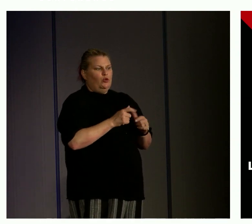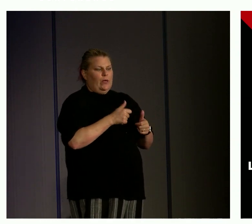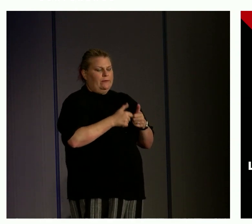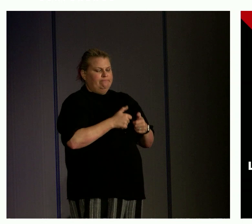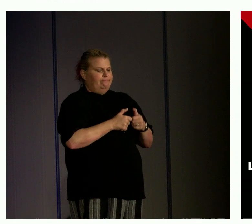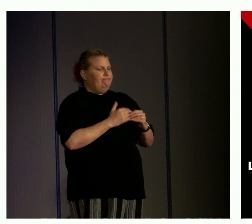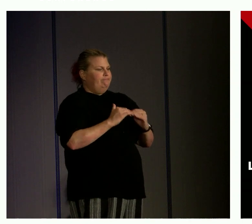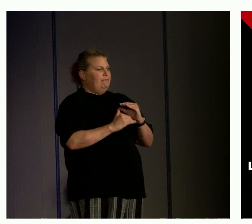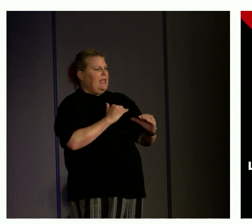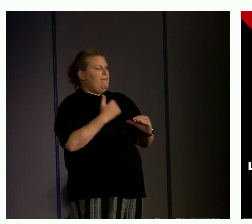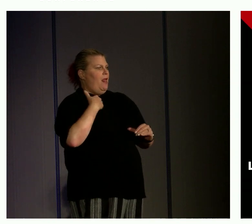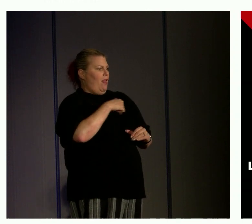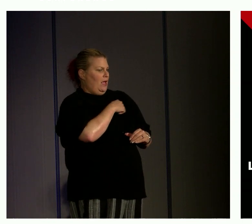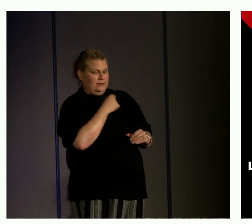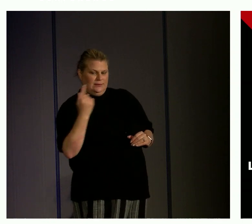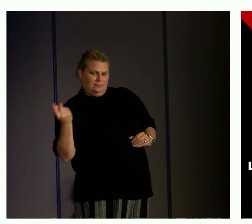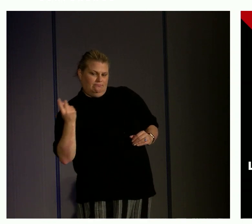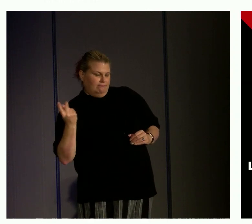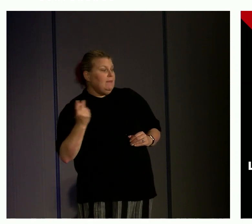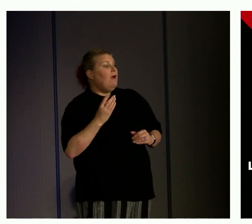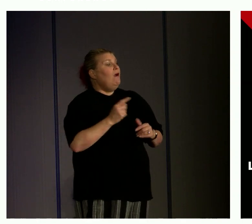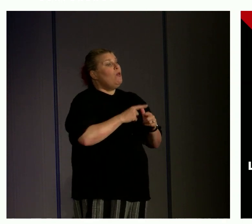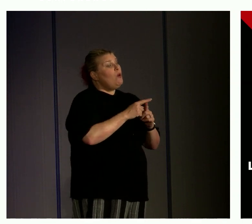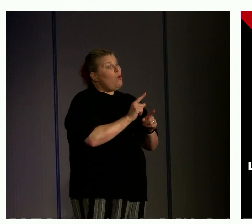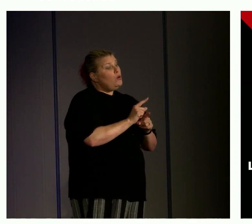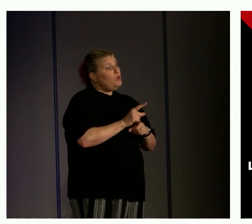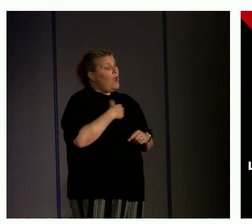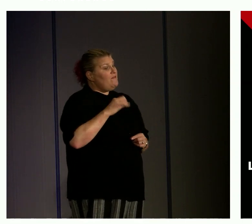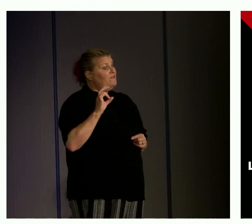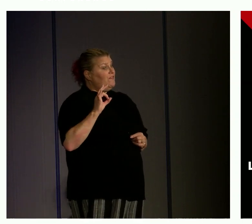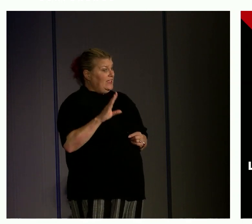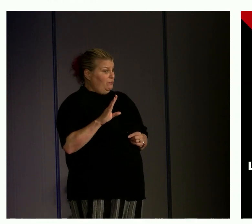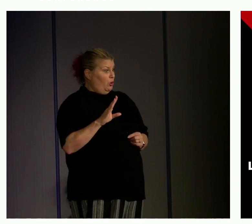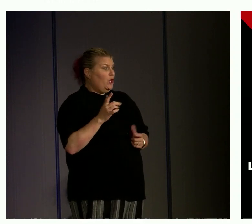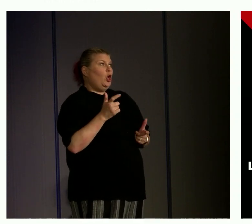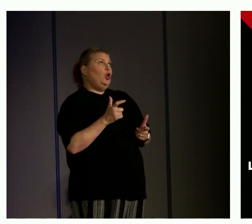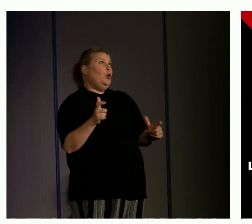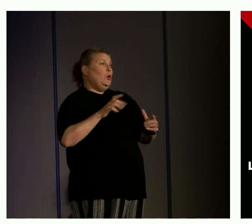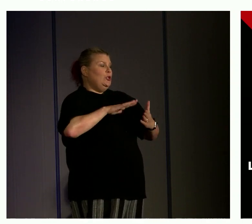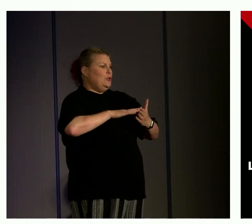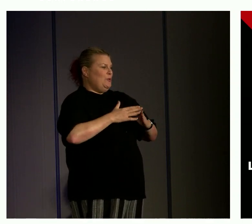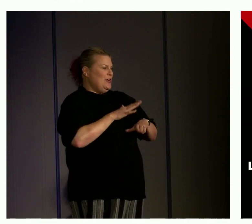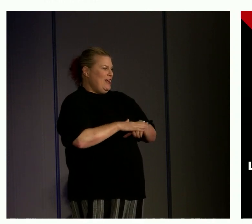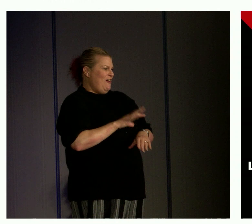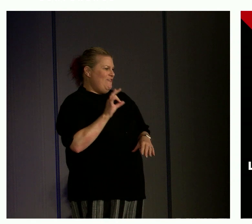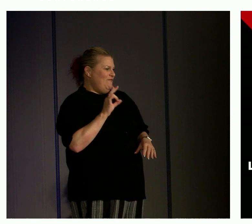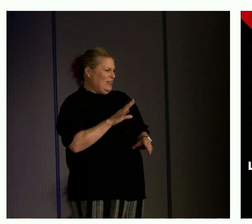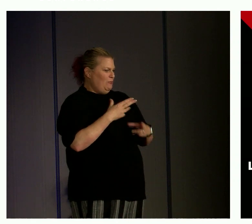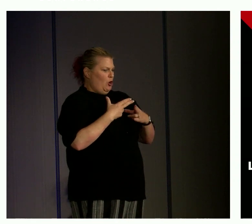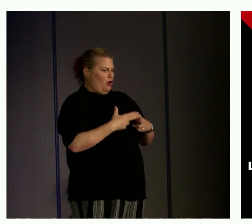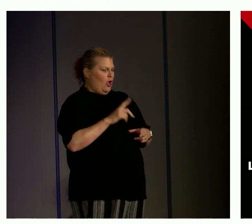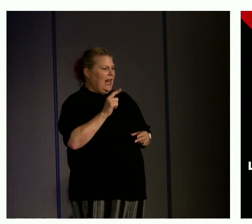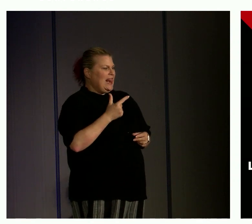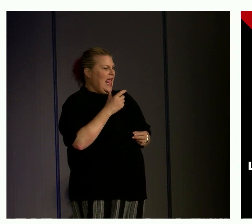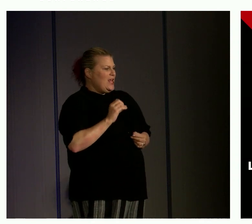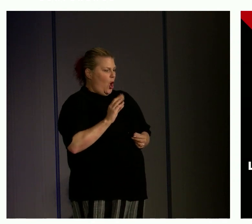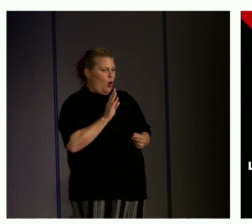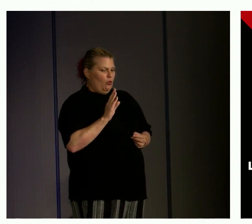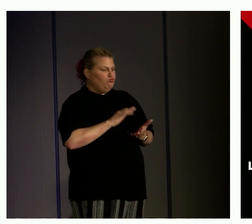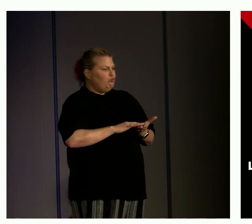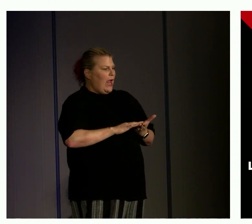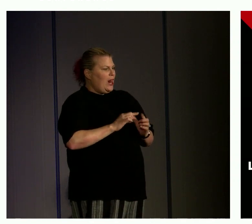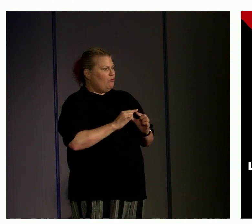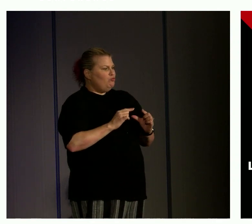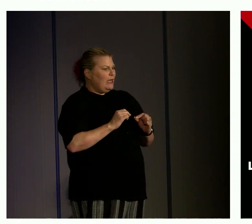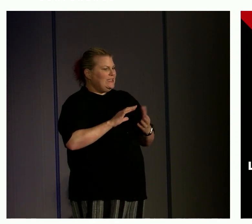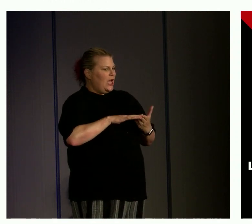I via this email. You have also the Facebook. There is a huge community on Facebook called LEGO Braille Bricks Community,